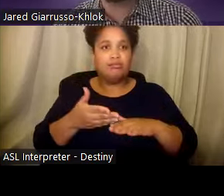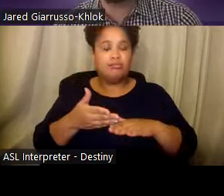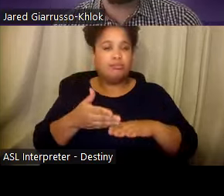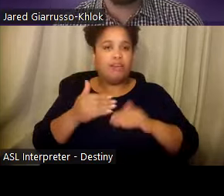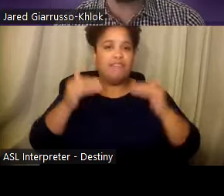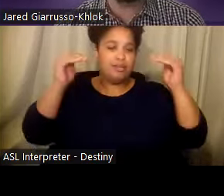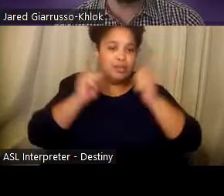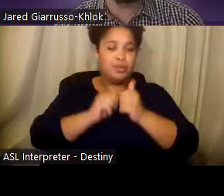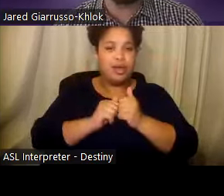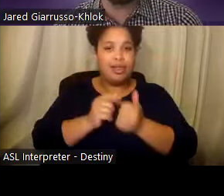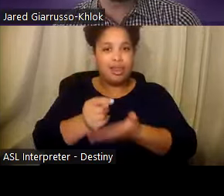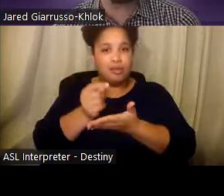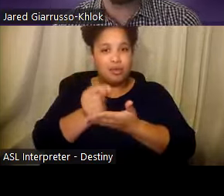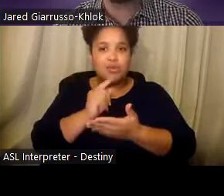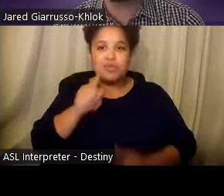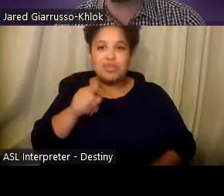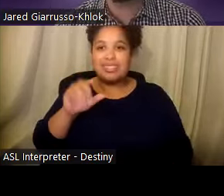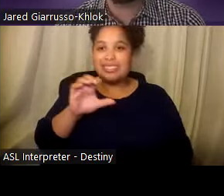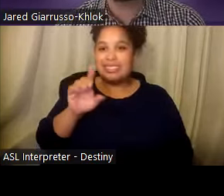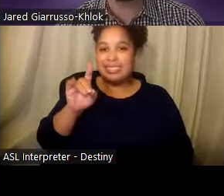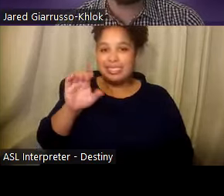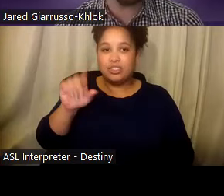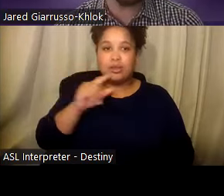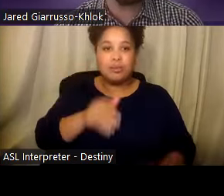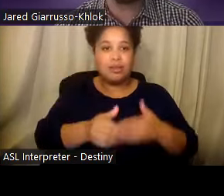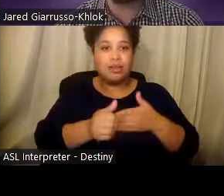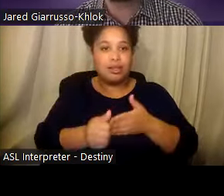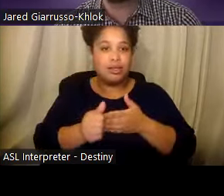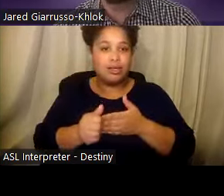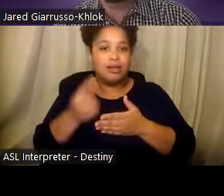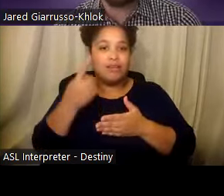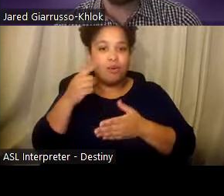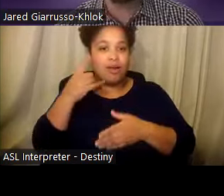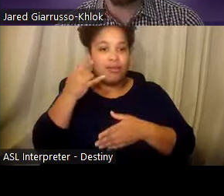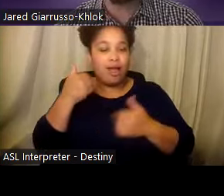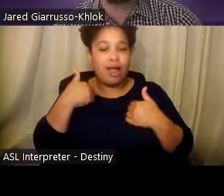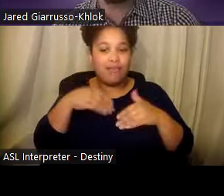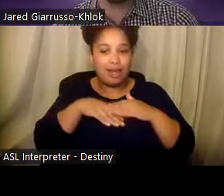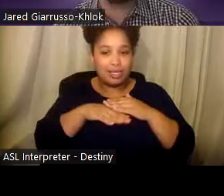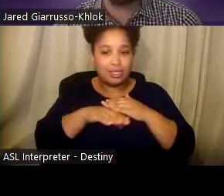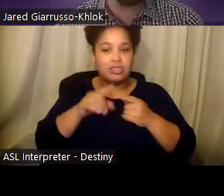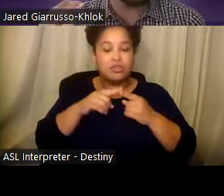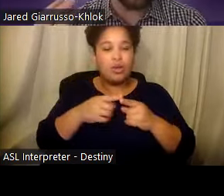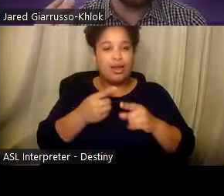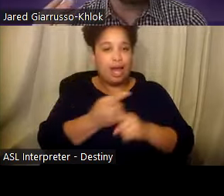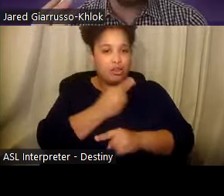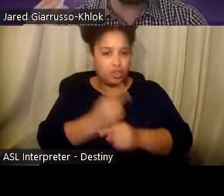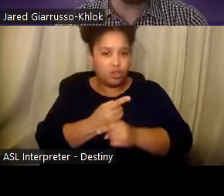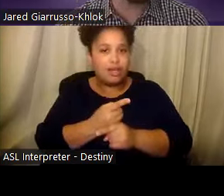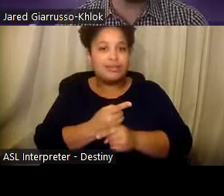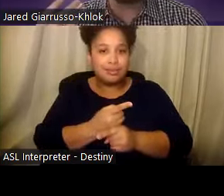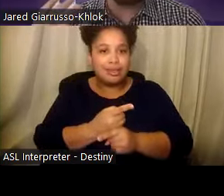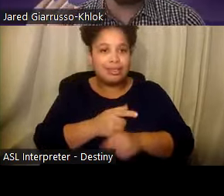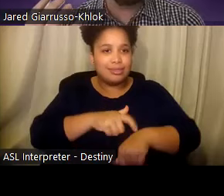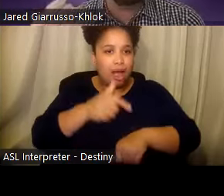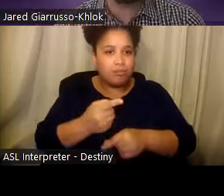CADCs should really be at the forefront in ensuring Californians have true access to a timely and accurate diagnosis. We think that